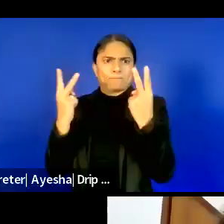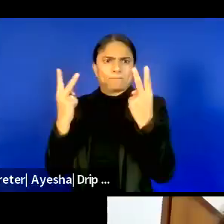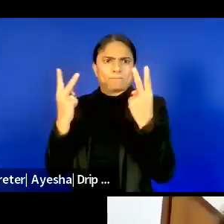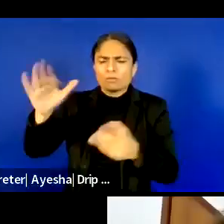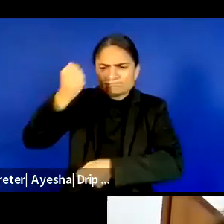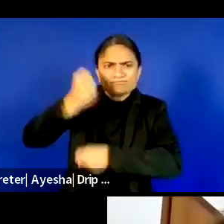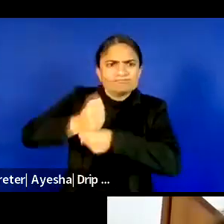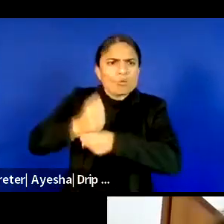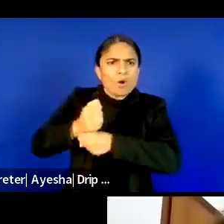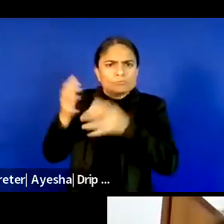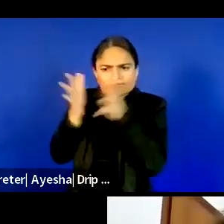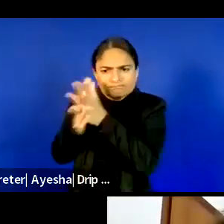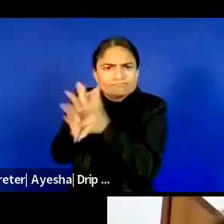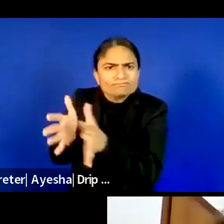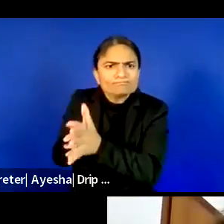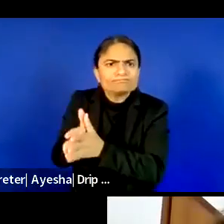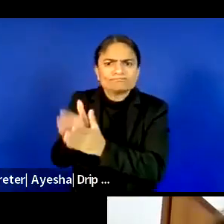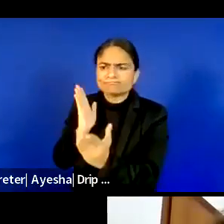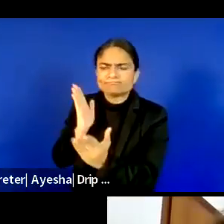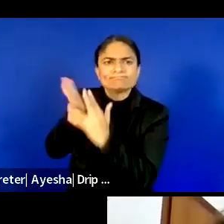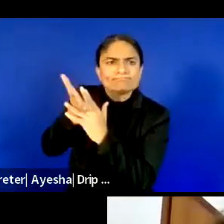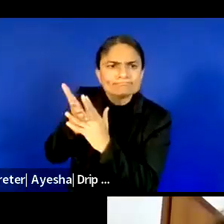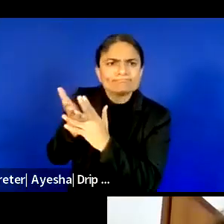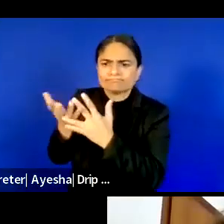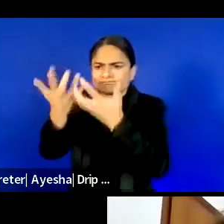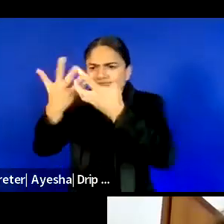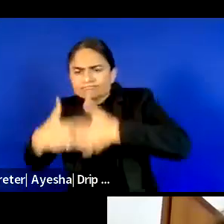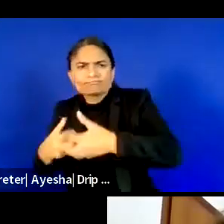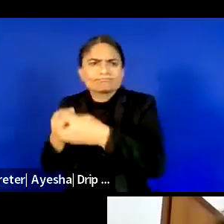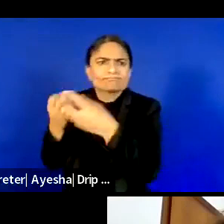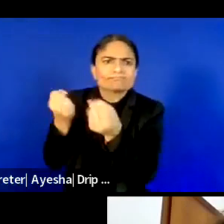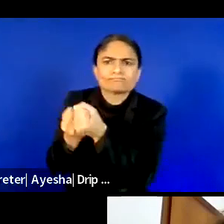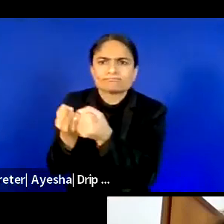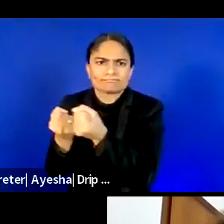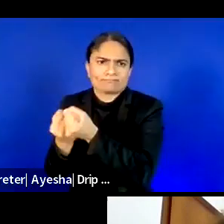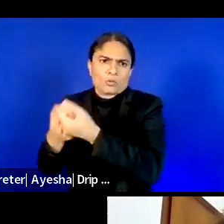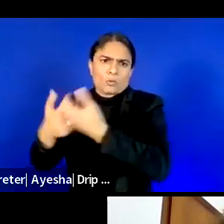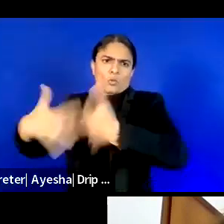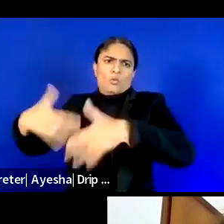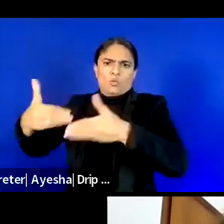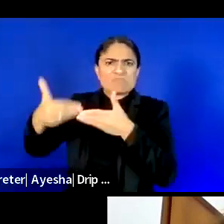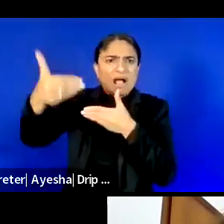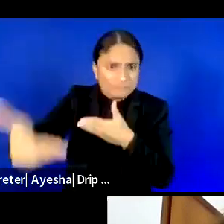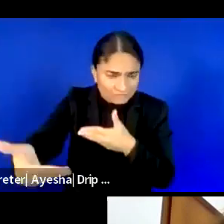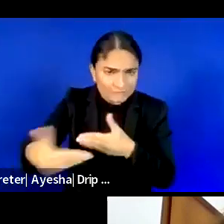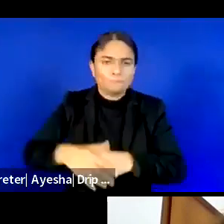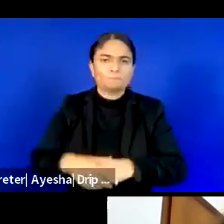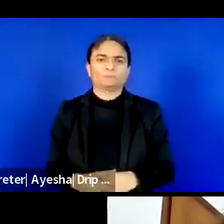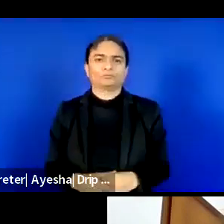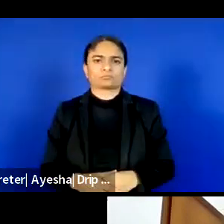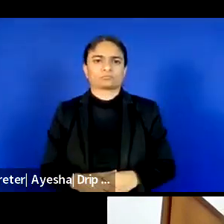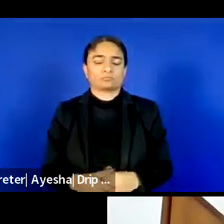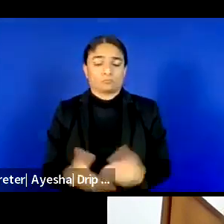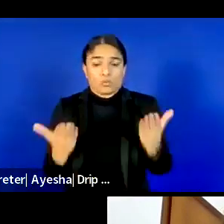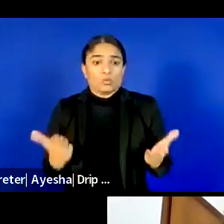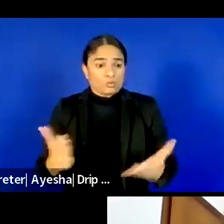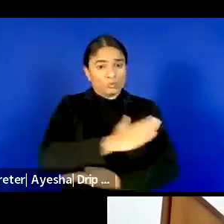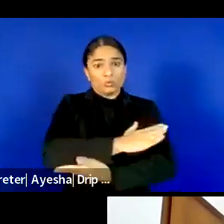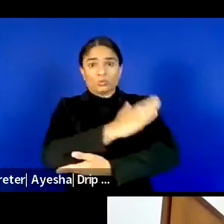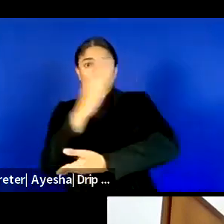brief overview of what we plan to cover today in our event, Transforming Feminist Spaces for Accessibility and